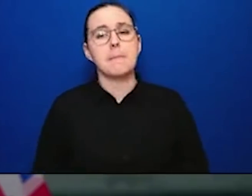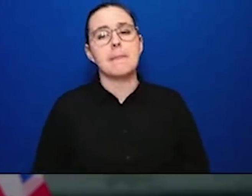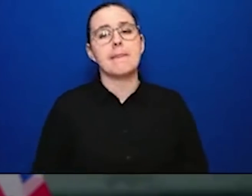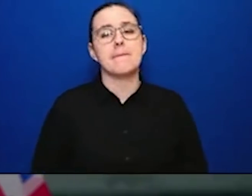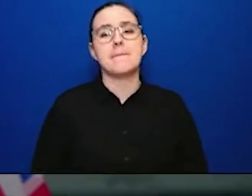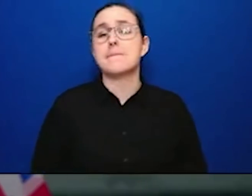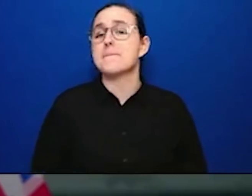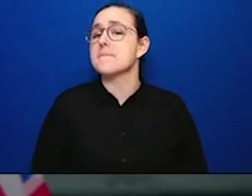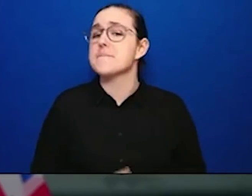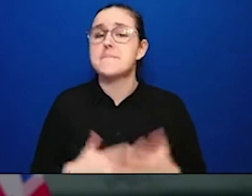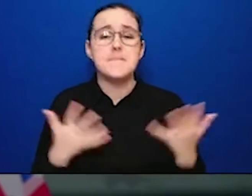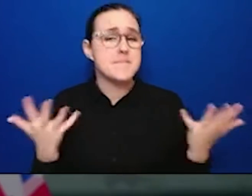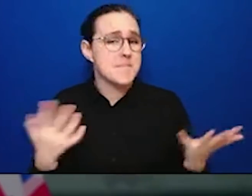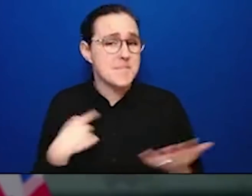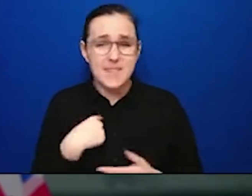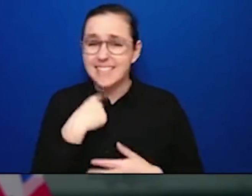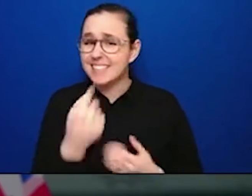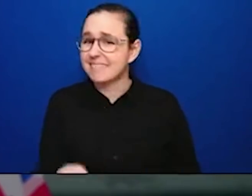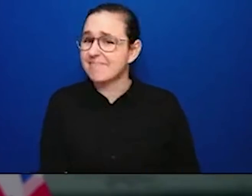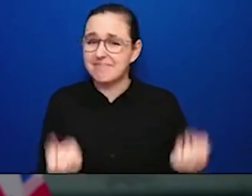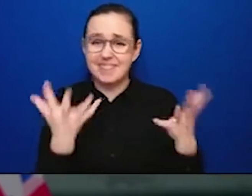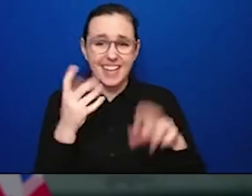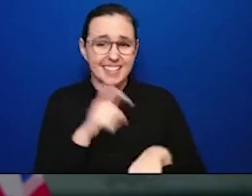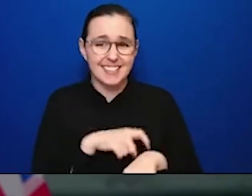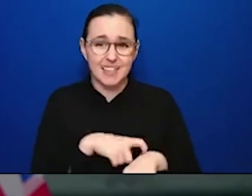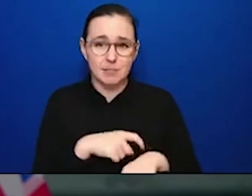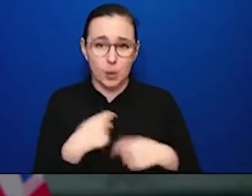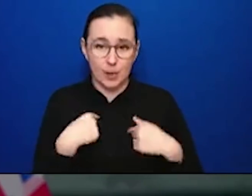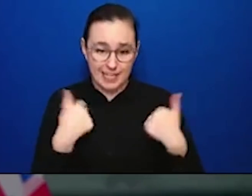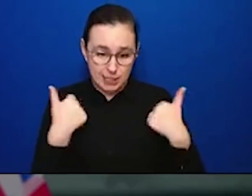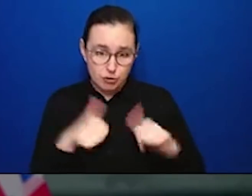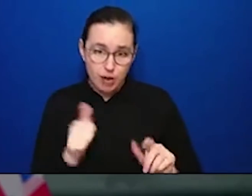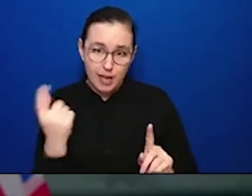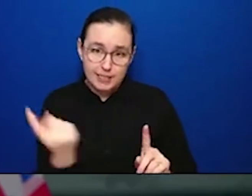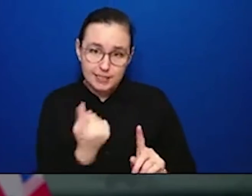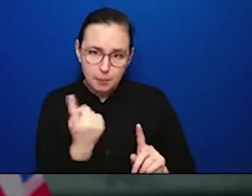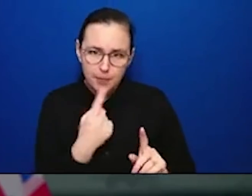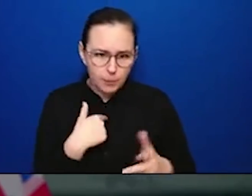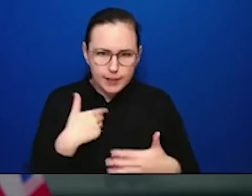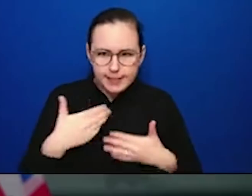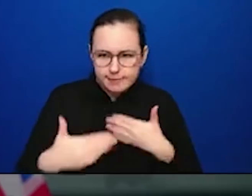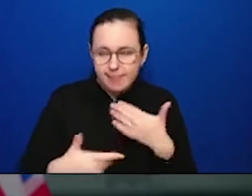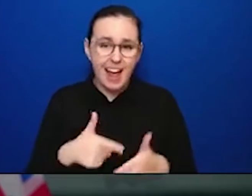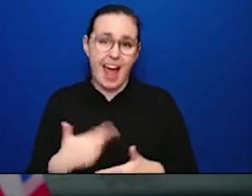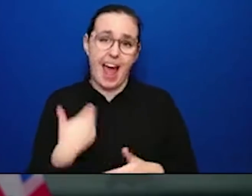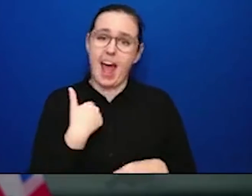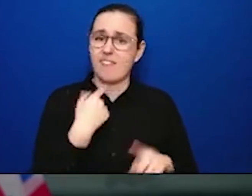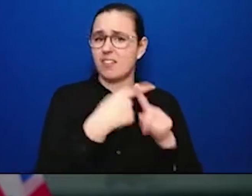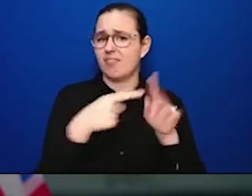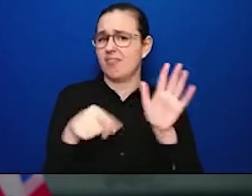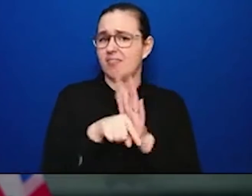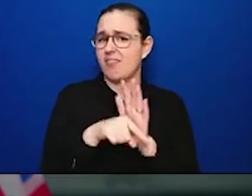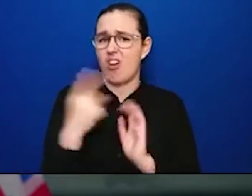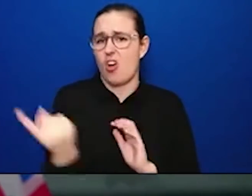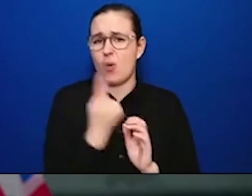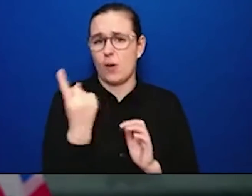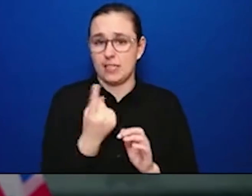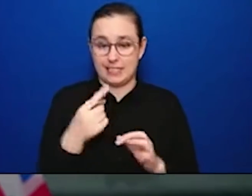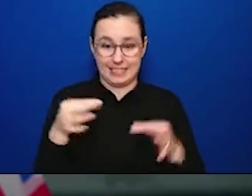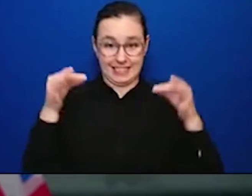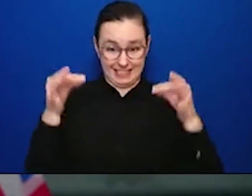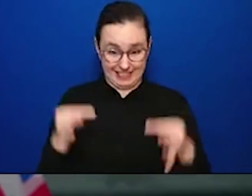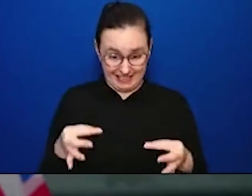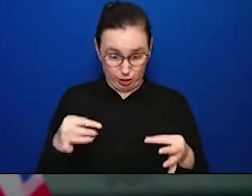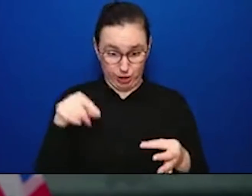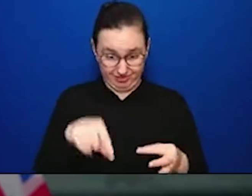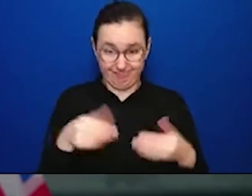trade-offs, and we try and find that balance, and we agonize over those decisions. And I think one of the things that we've had